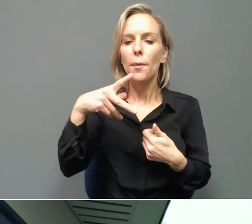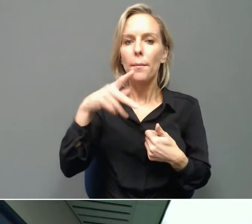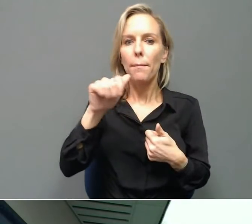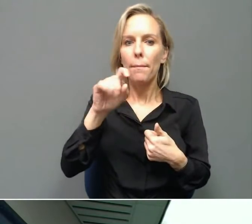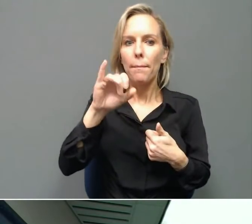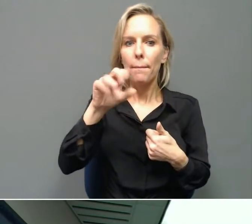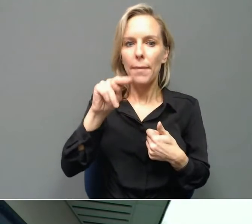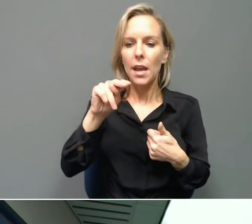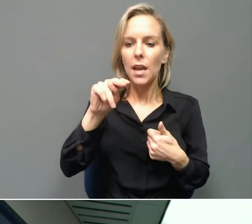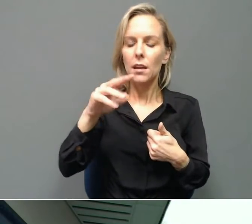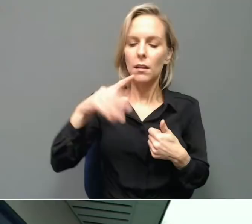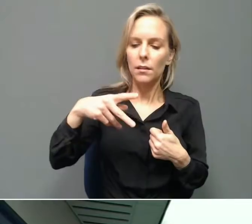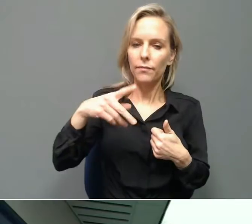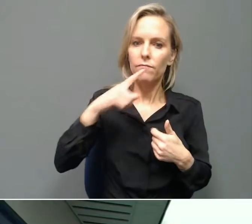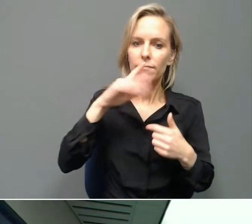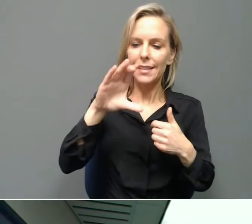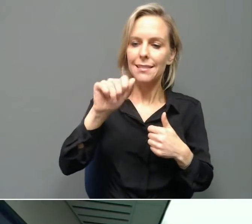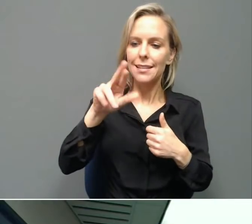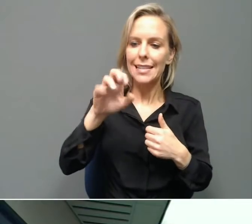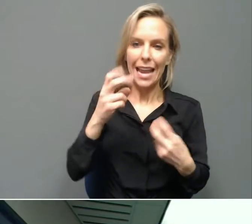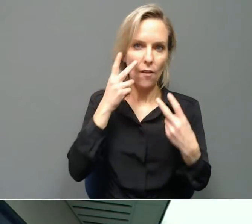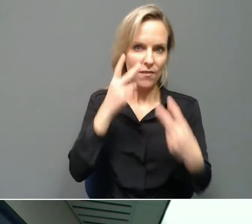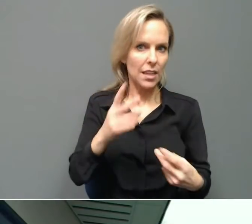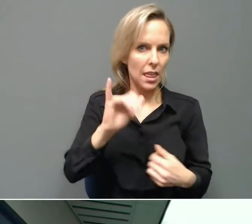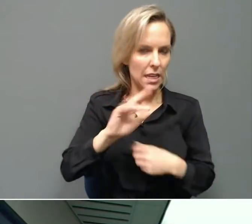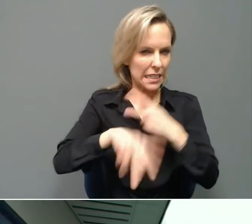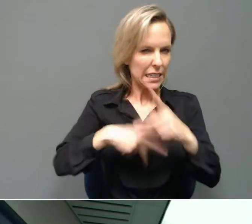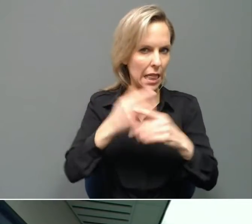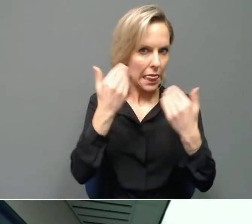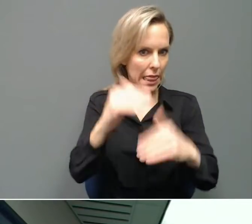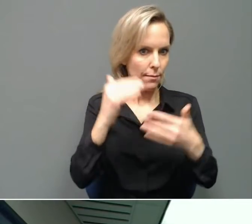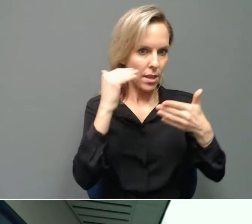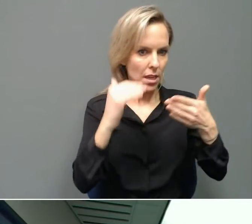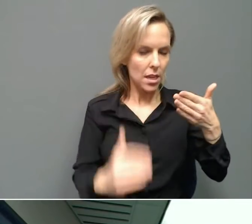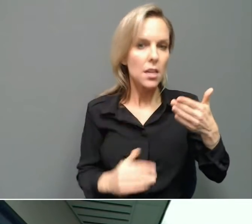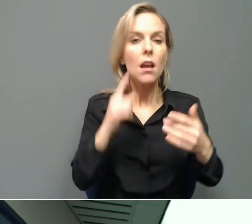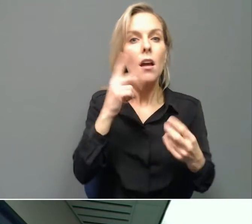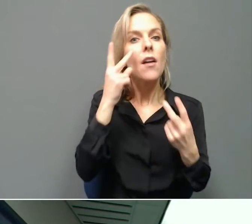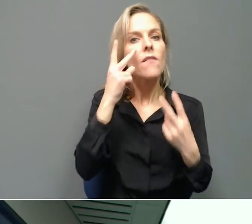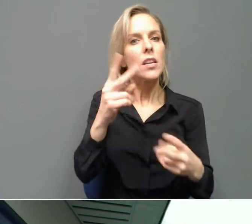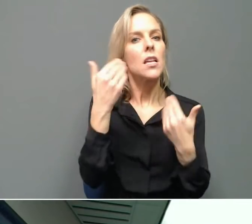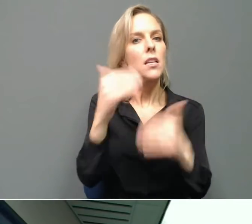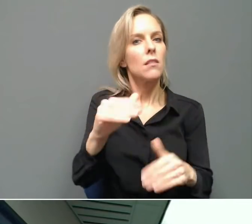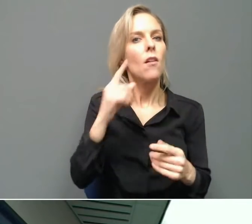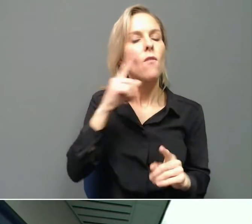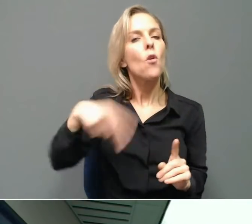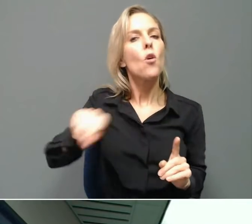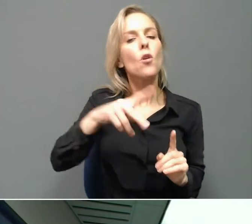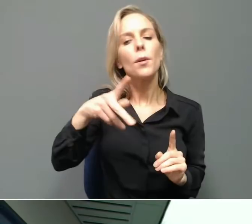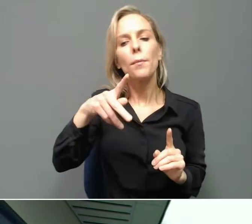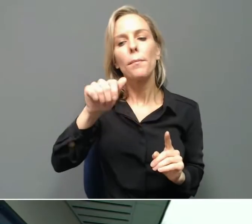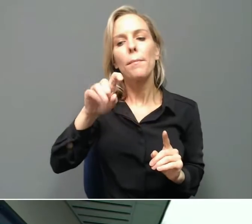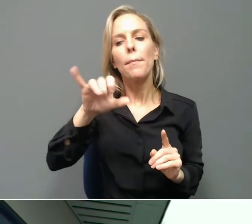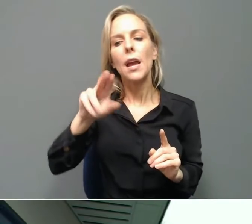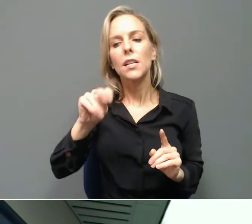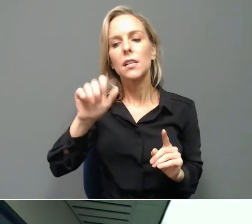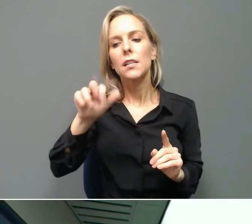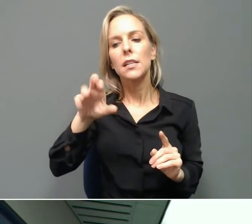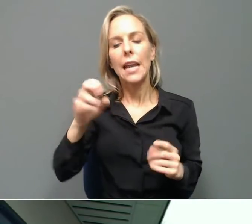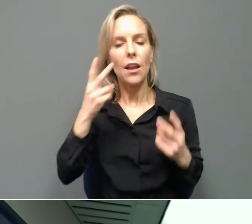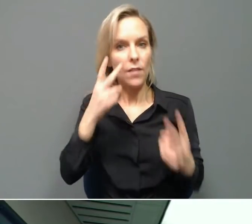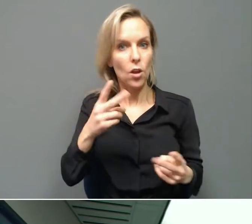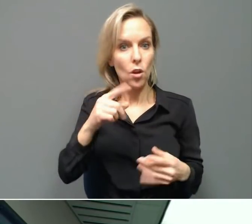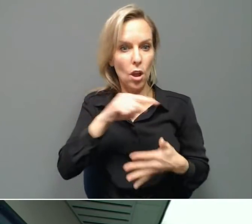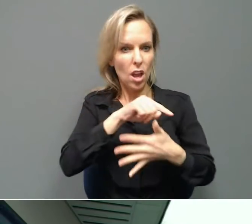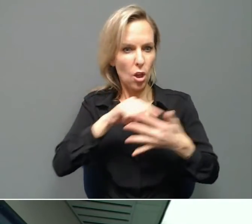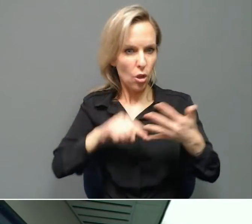potential COVID-19 transmission. Visitation should be limited to compassionate care visits if one or more of these criteria